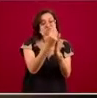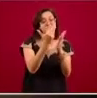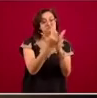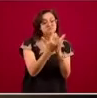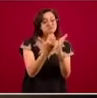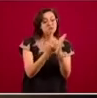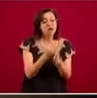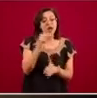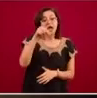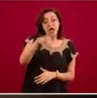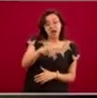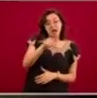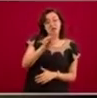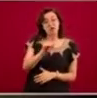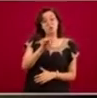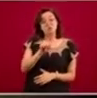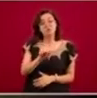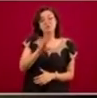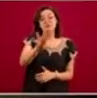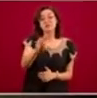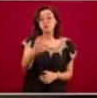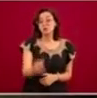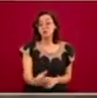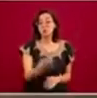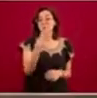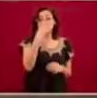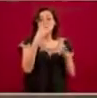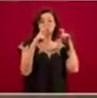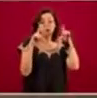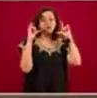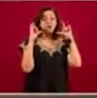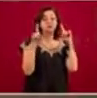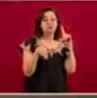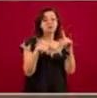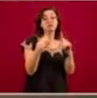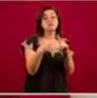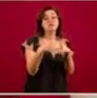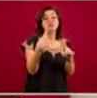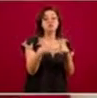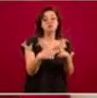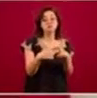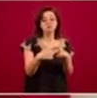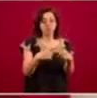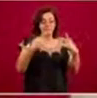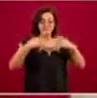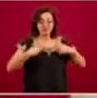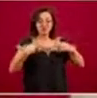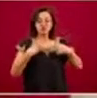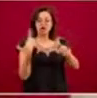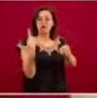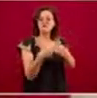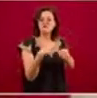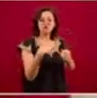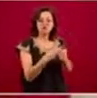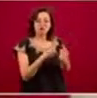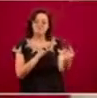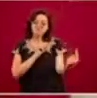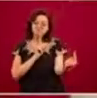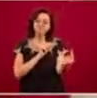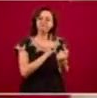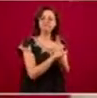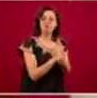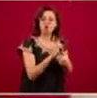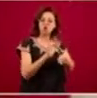specify that the N95 mask must be used only by those who are directly